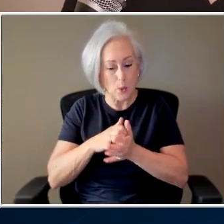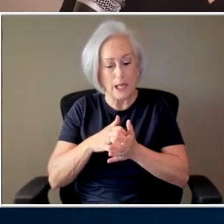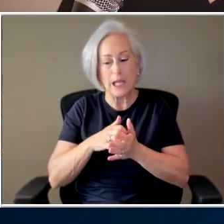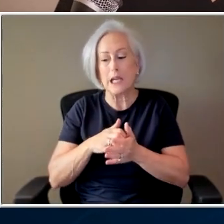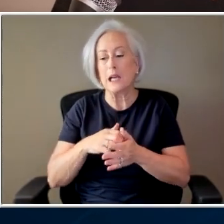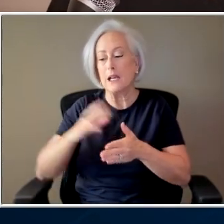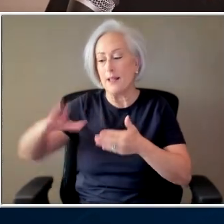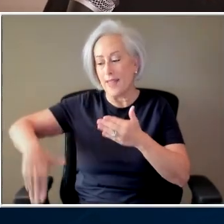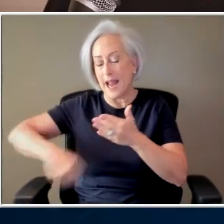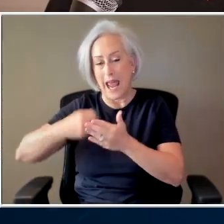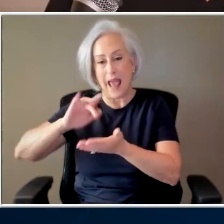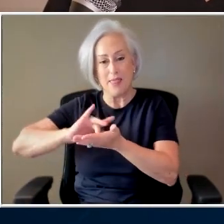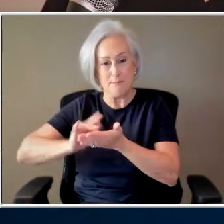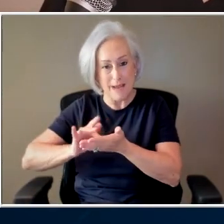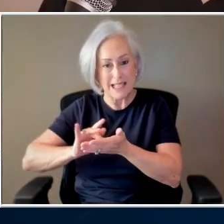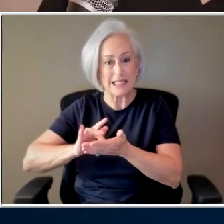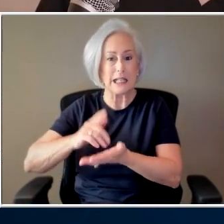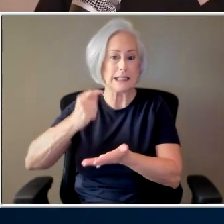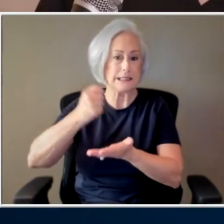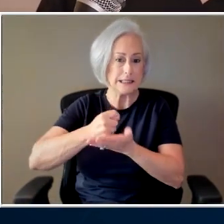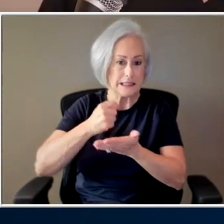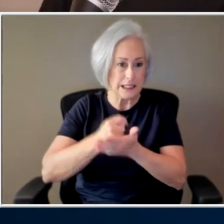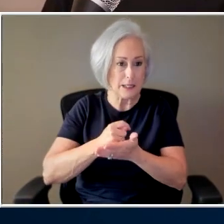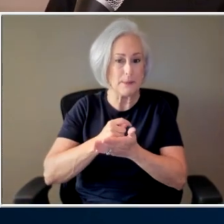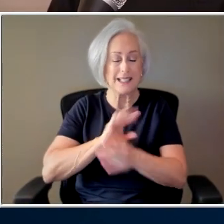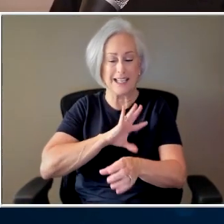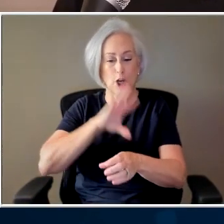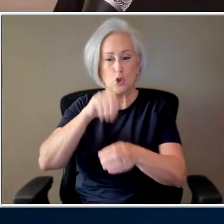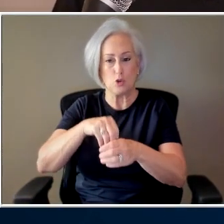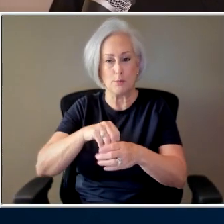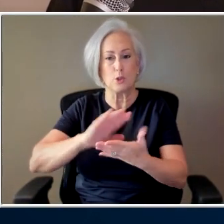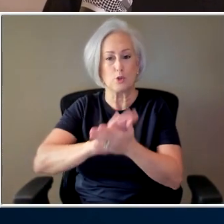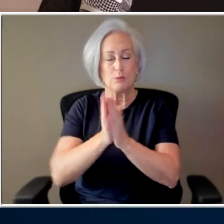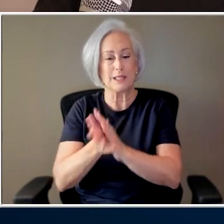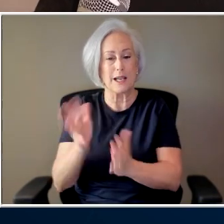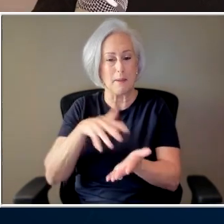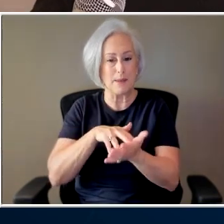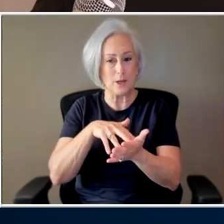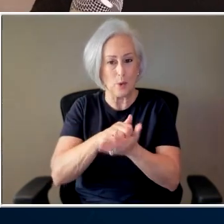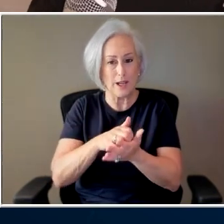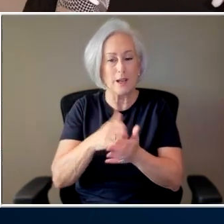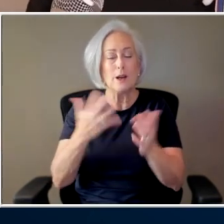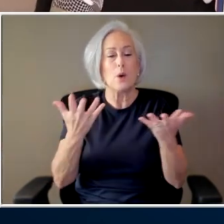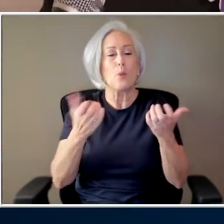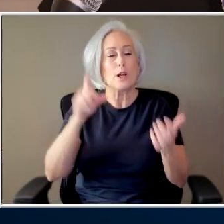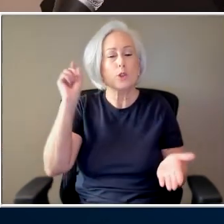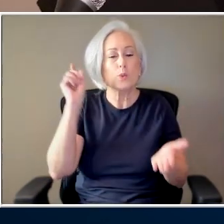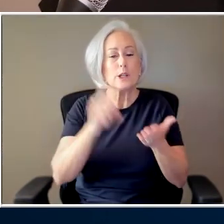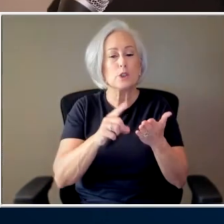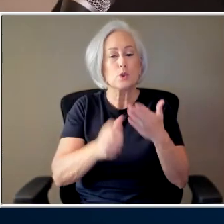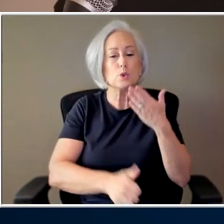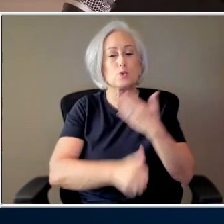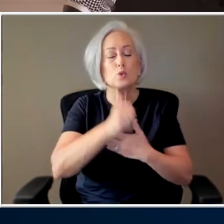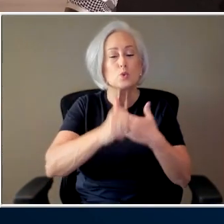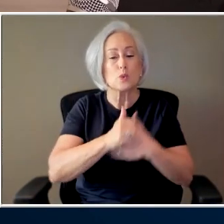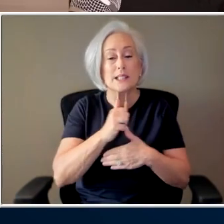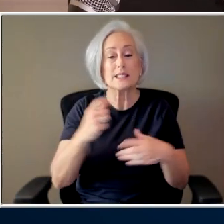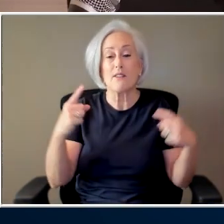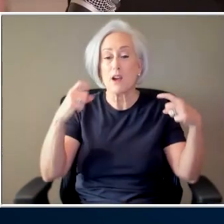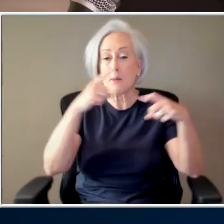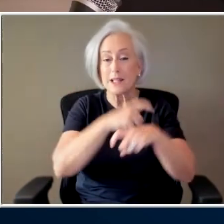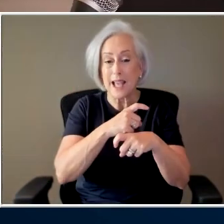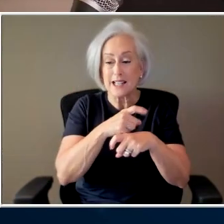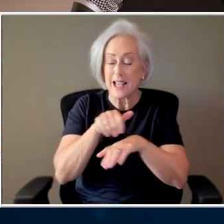they're on and treatment that they're on contributing to that, we just want to reduce the risk of complications as well as get them out of here, get